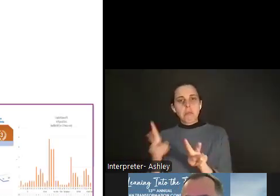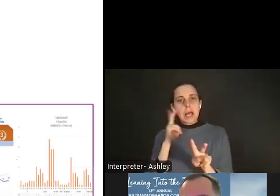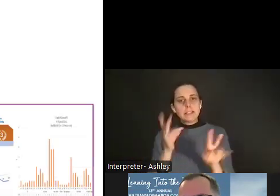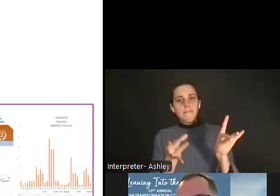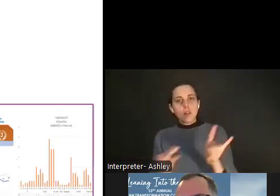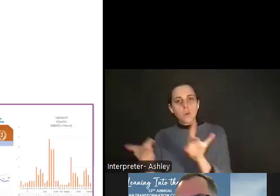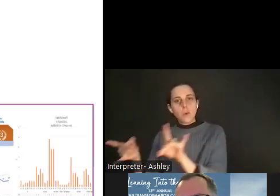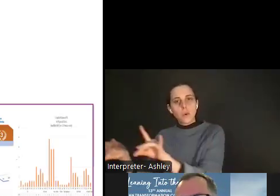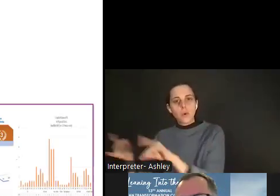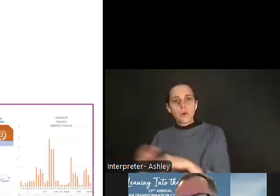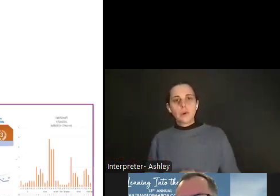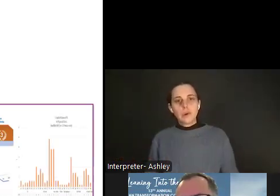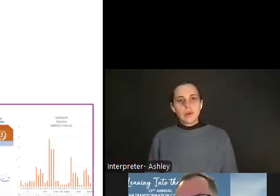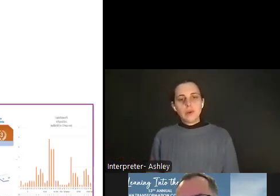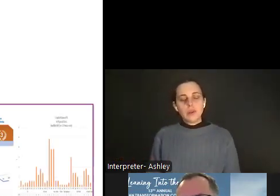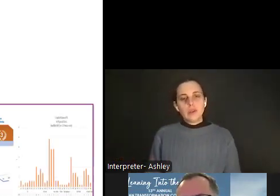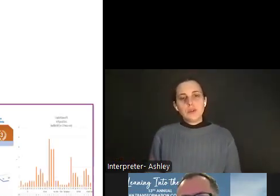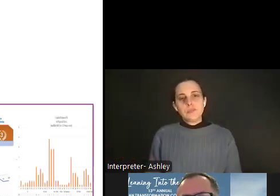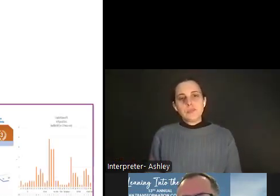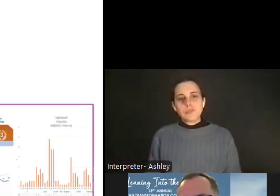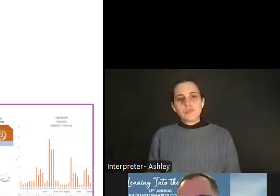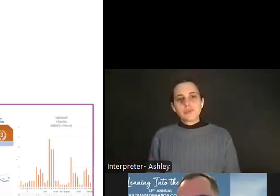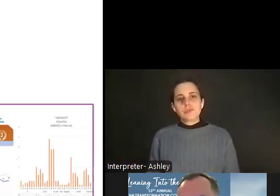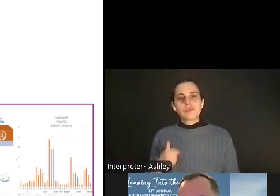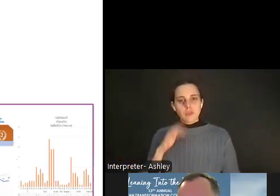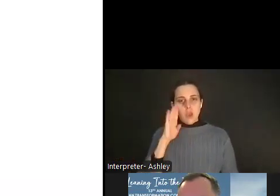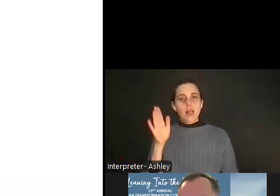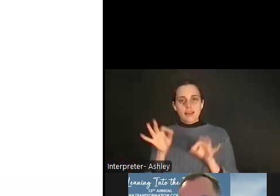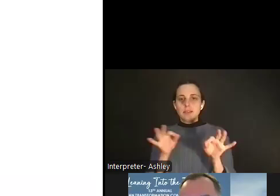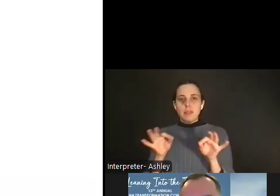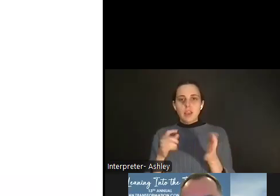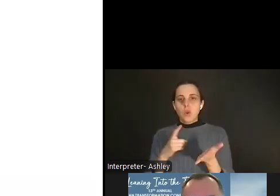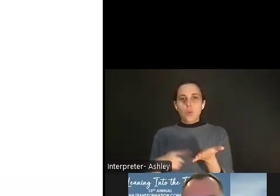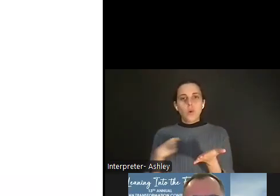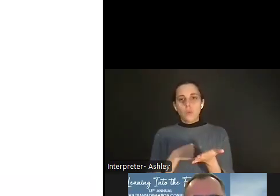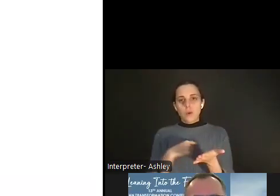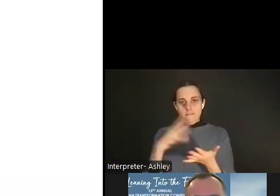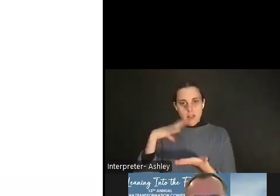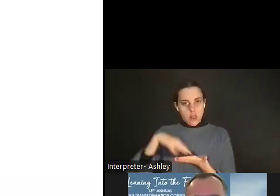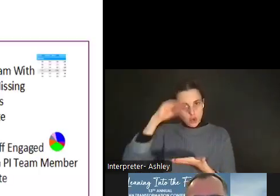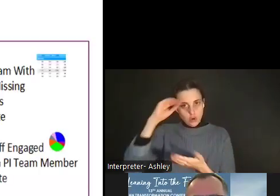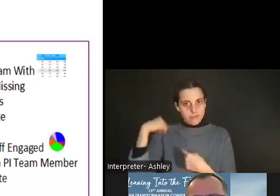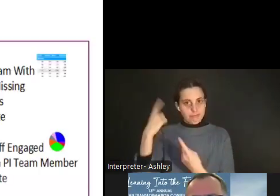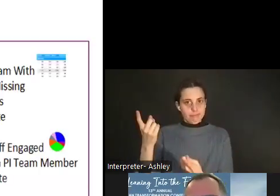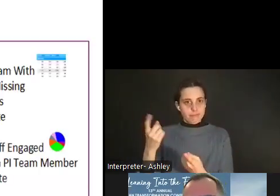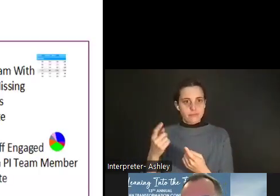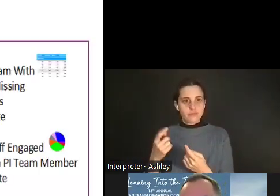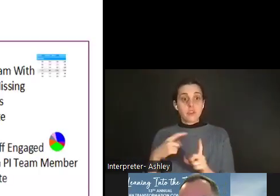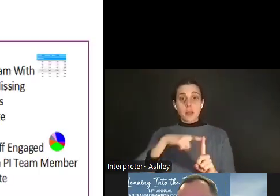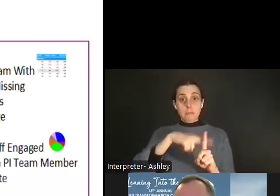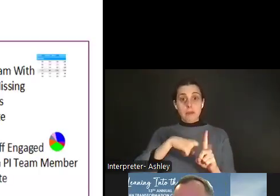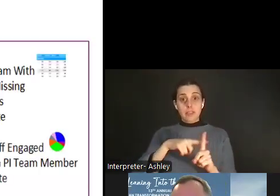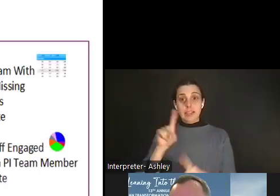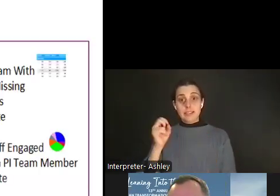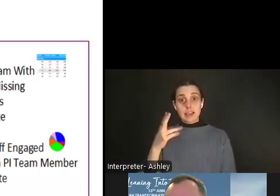about the different metrics that are informing us on our inputs. So we have our monthly dashboard, and these